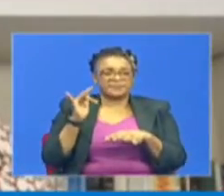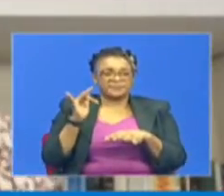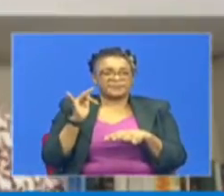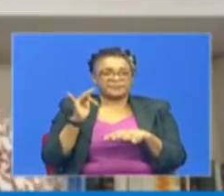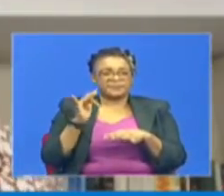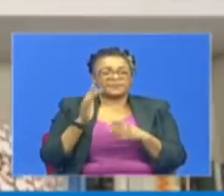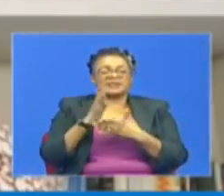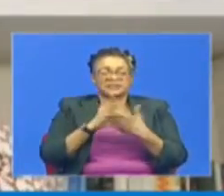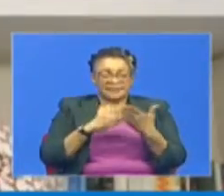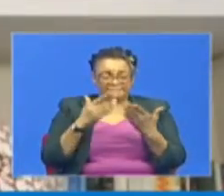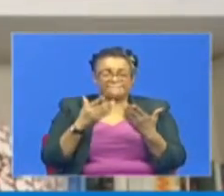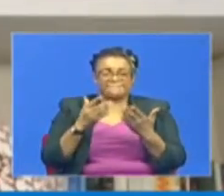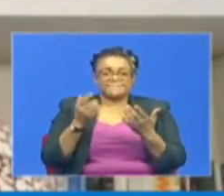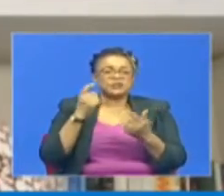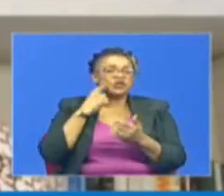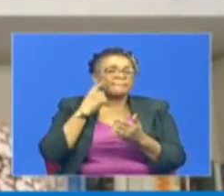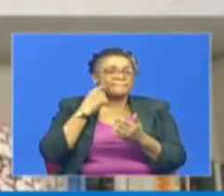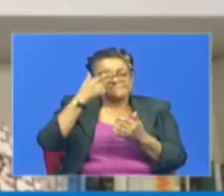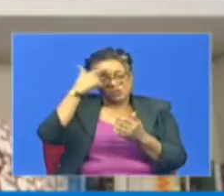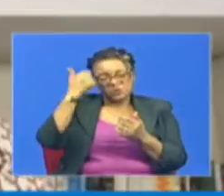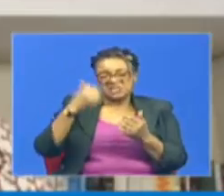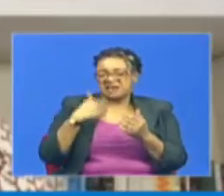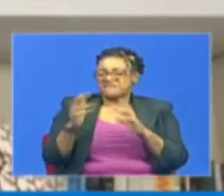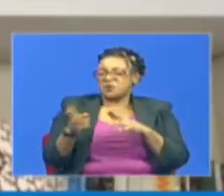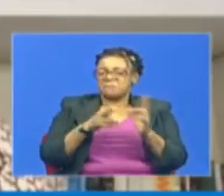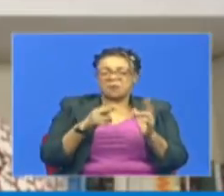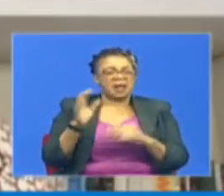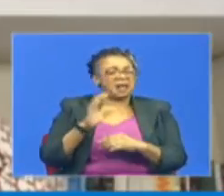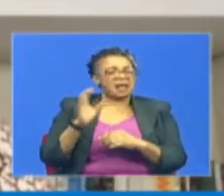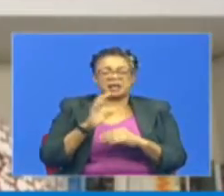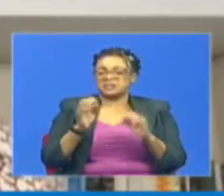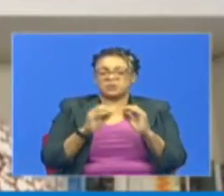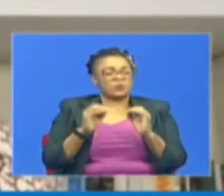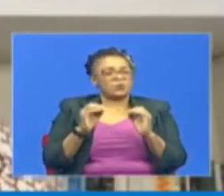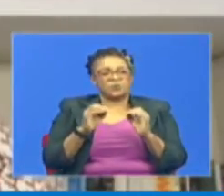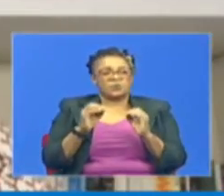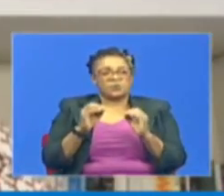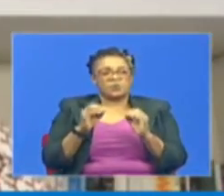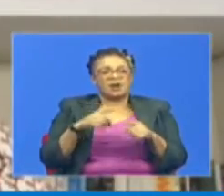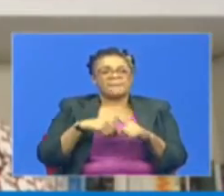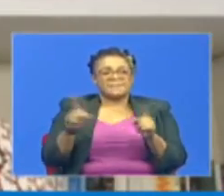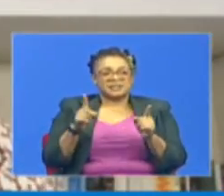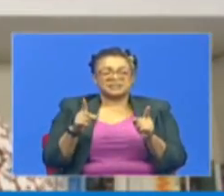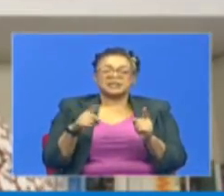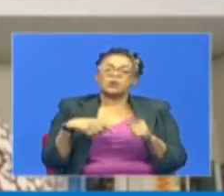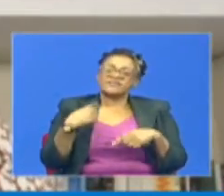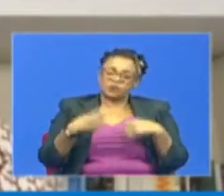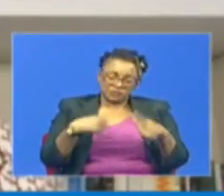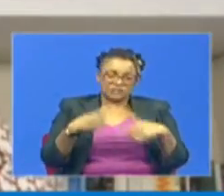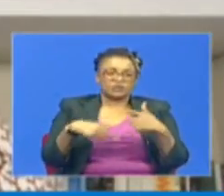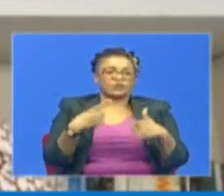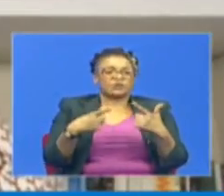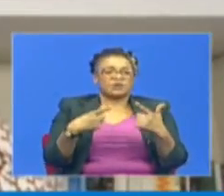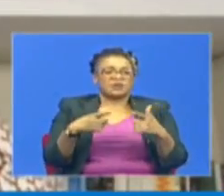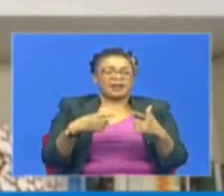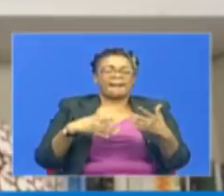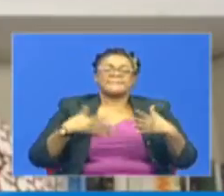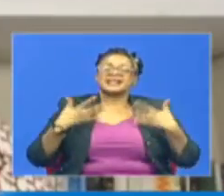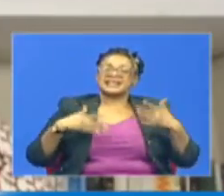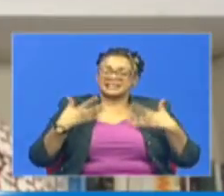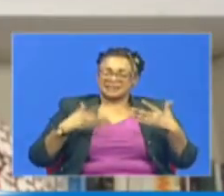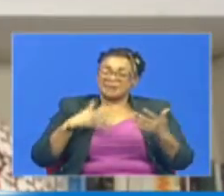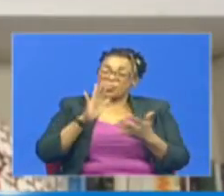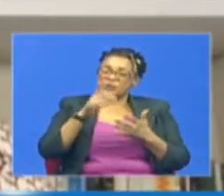outlets because they just don't have the normal clients that they would have. But they have soldiered on, and I'm excited by those who